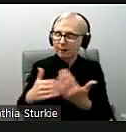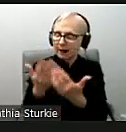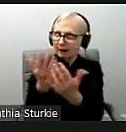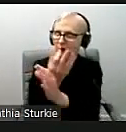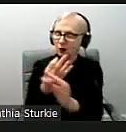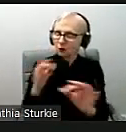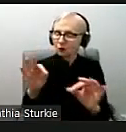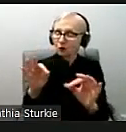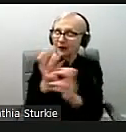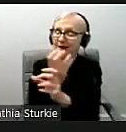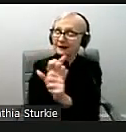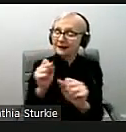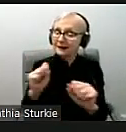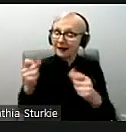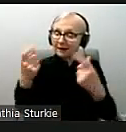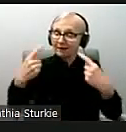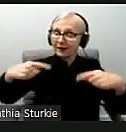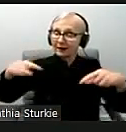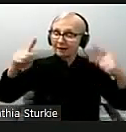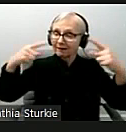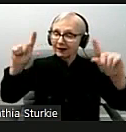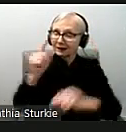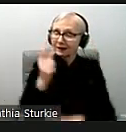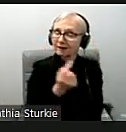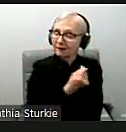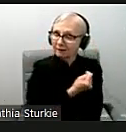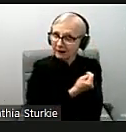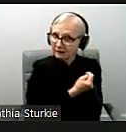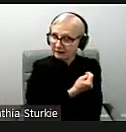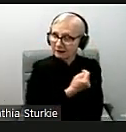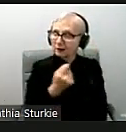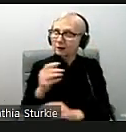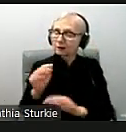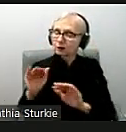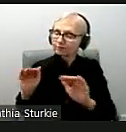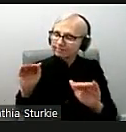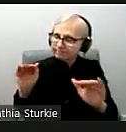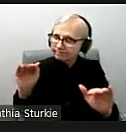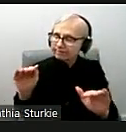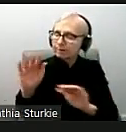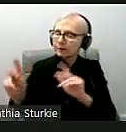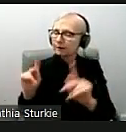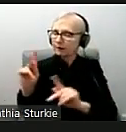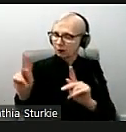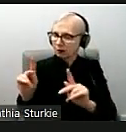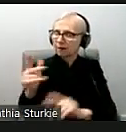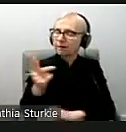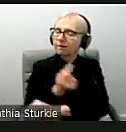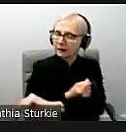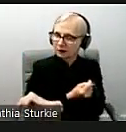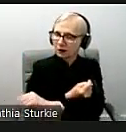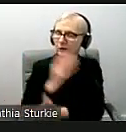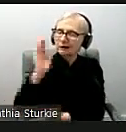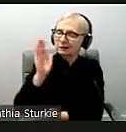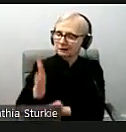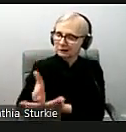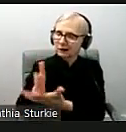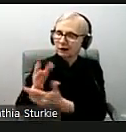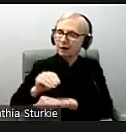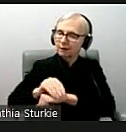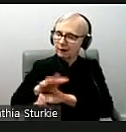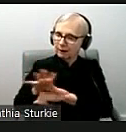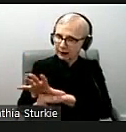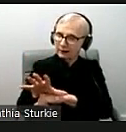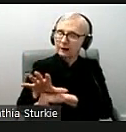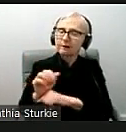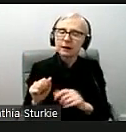safe, and effective vaccine to get people vaccinated so that we can end this pandemic. So I just wanted to